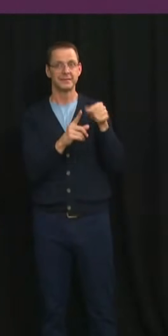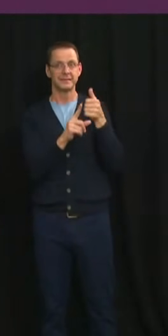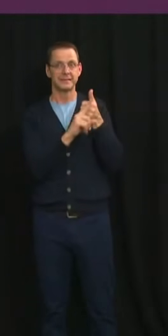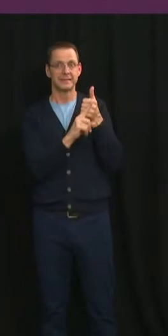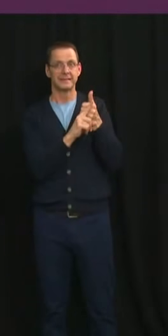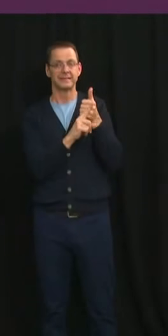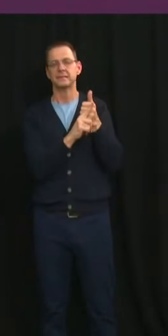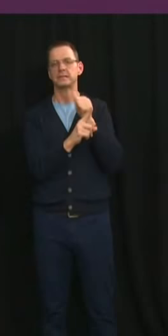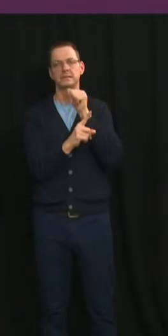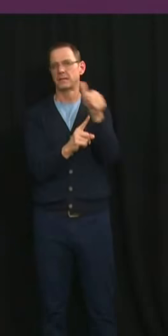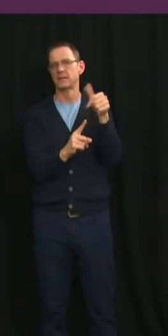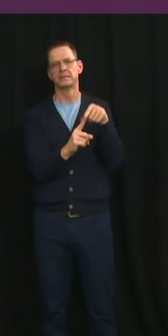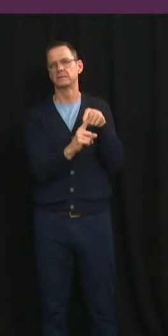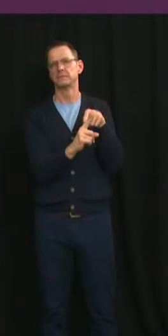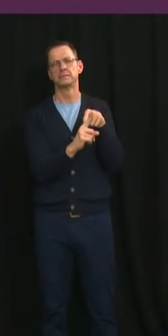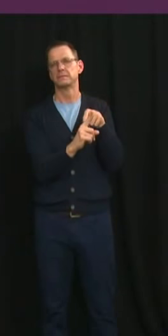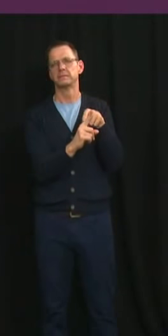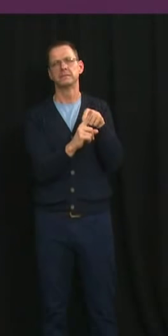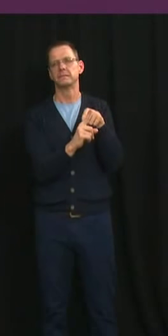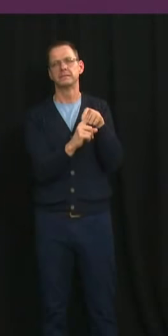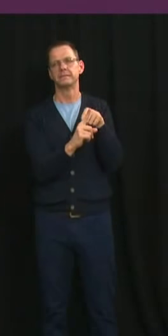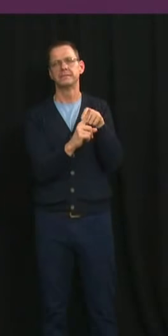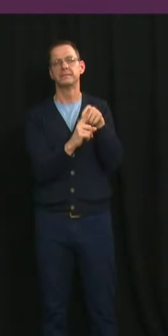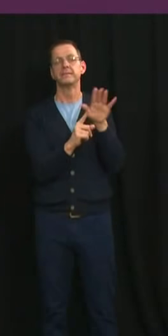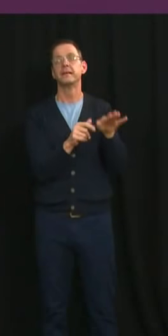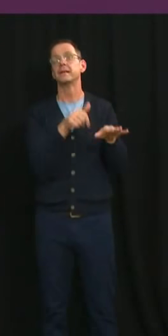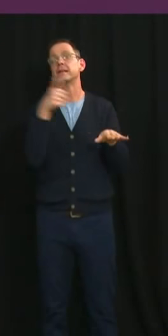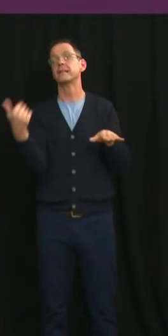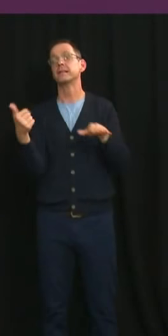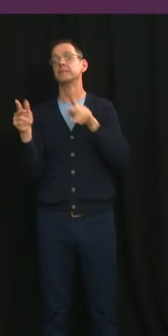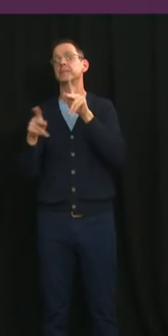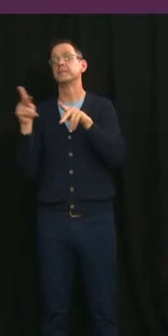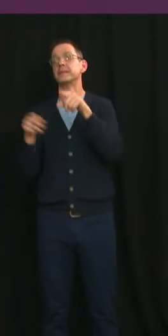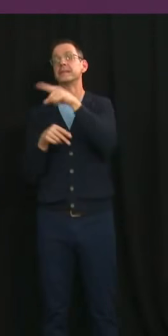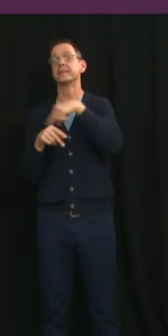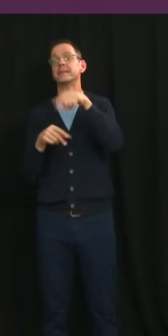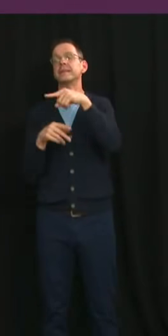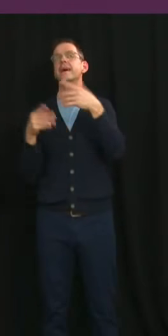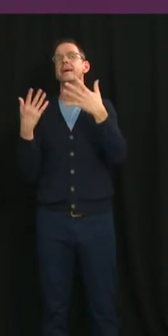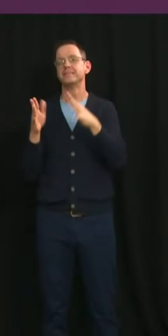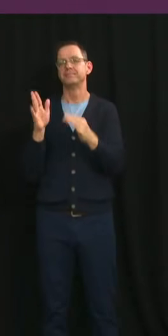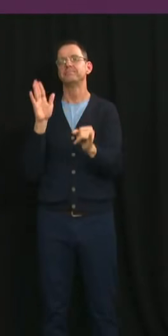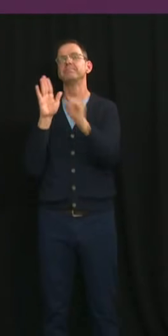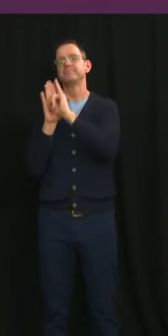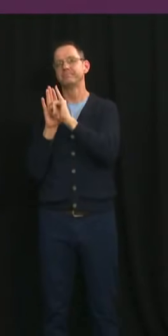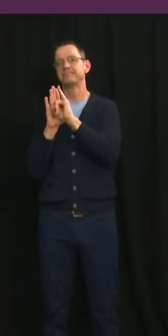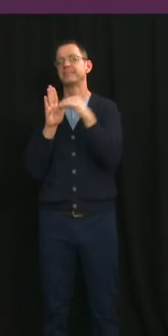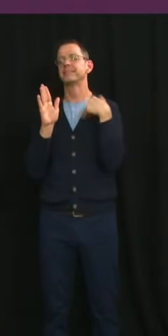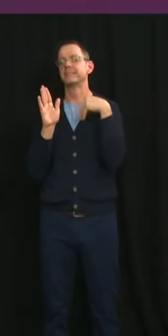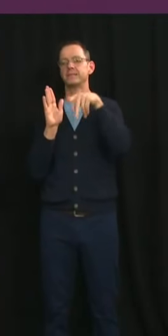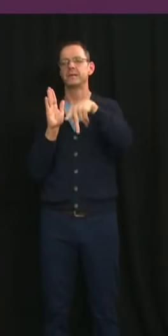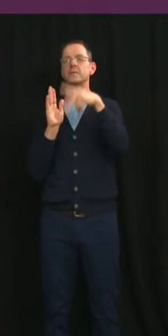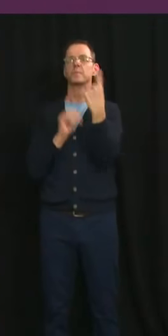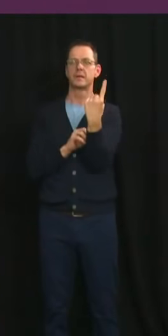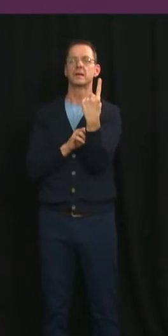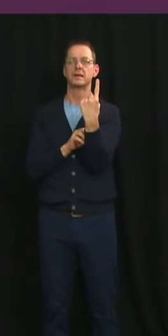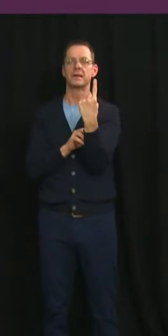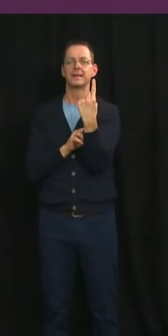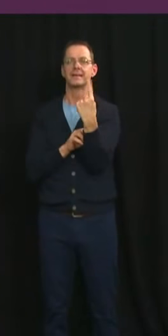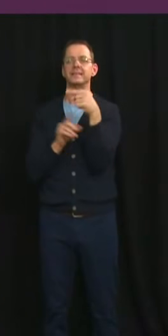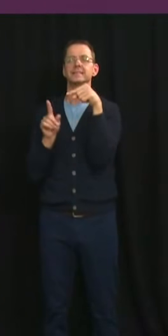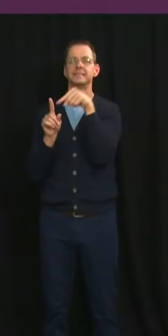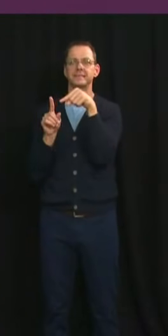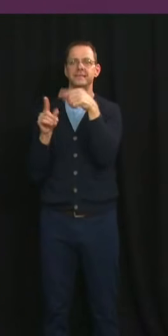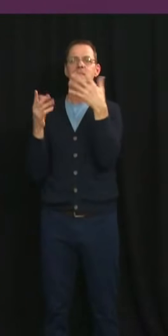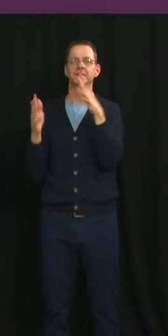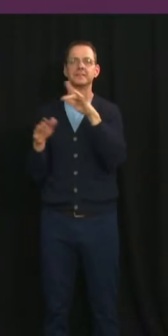that while we notified the public about this particular outbreak, we have seen other P1 cases, and we're following